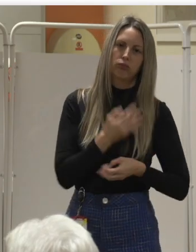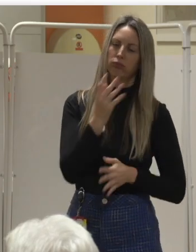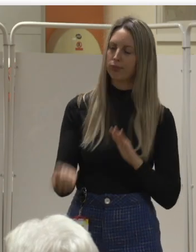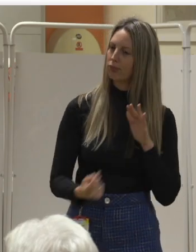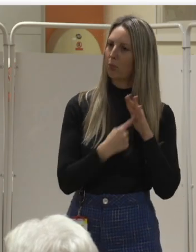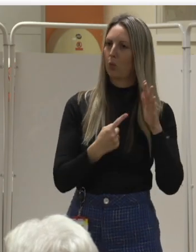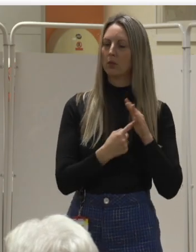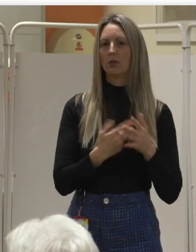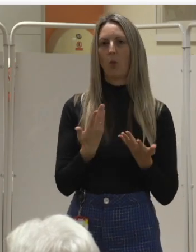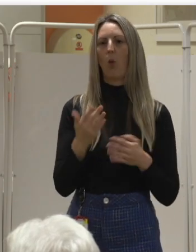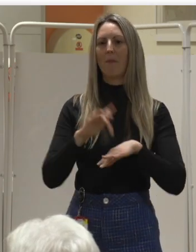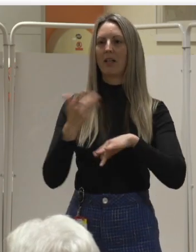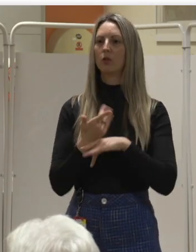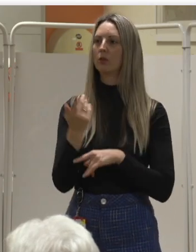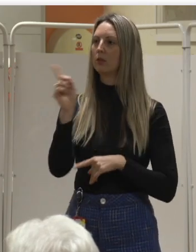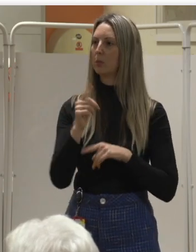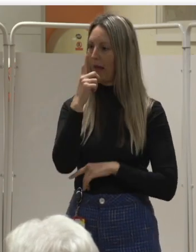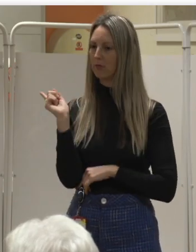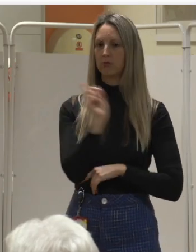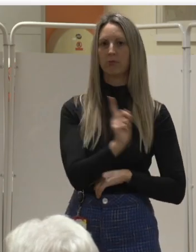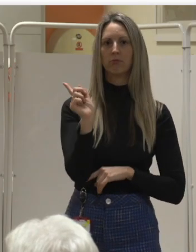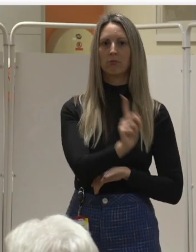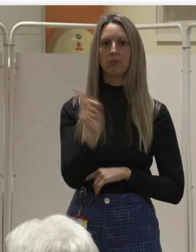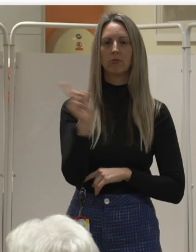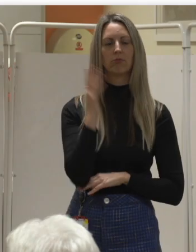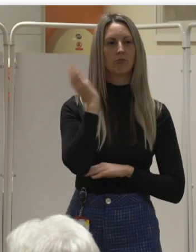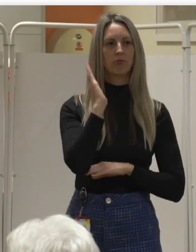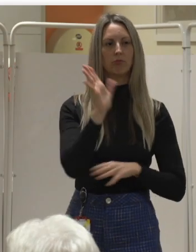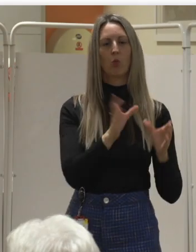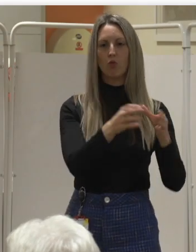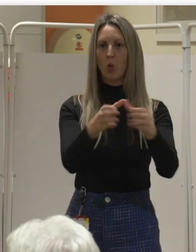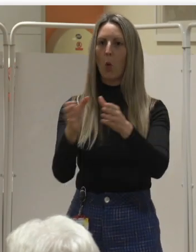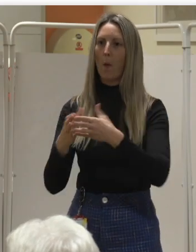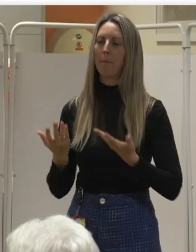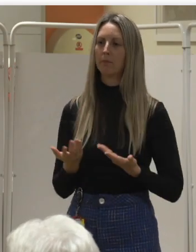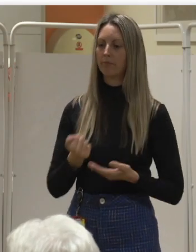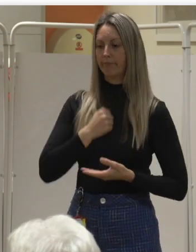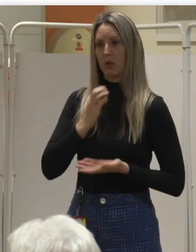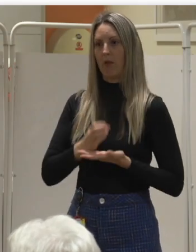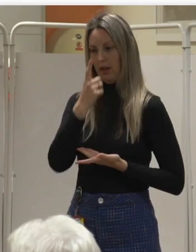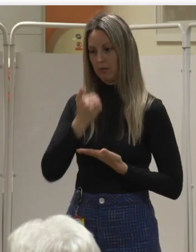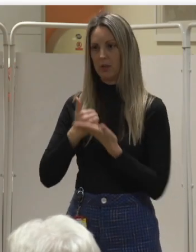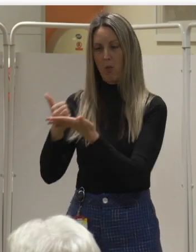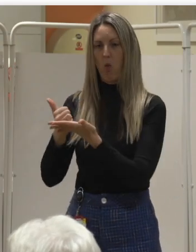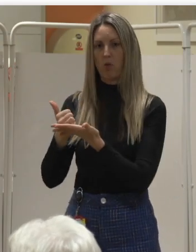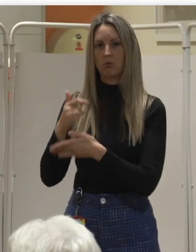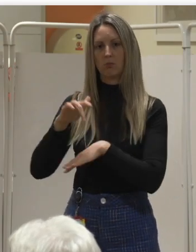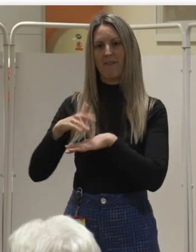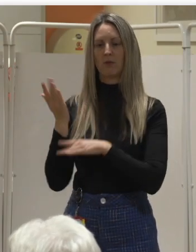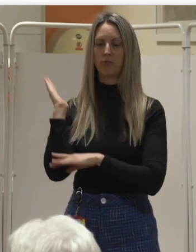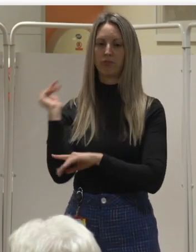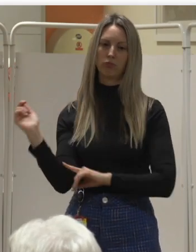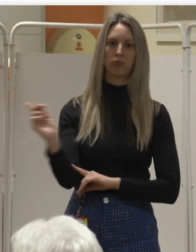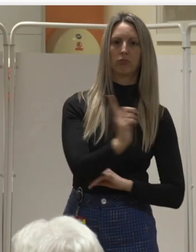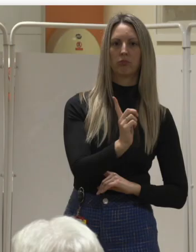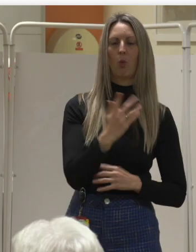from professionals, the charity is quite willing and able to support those sorts of events by